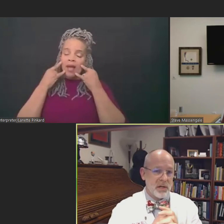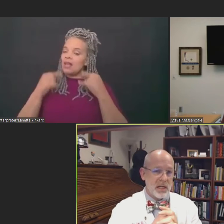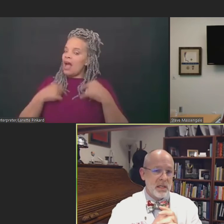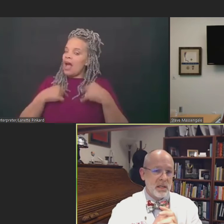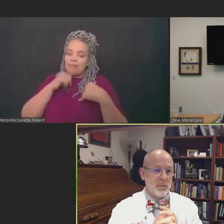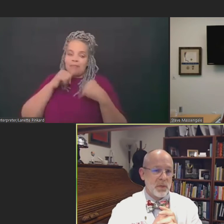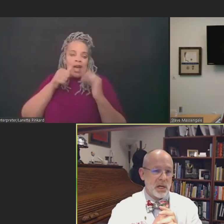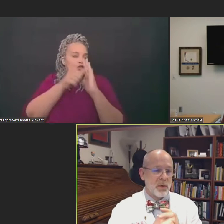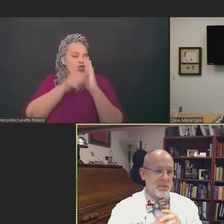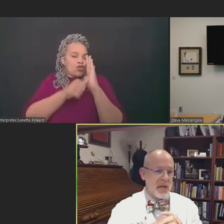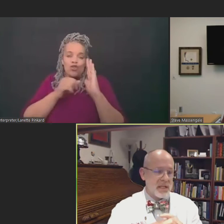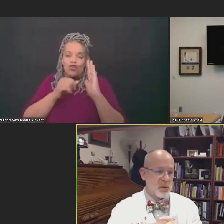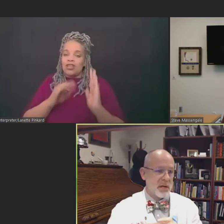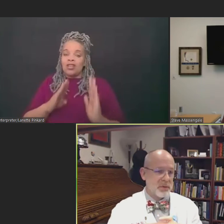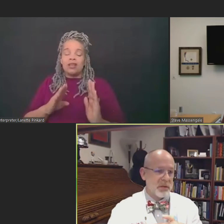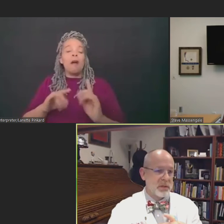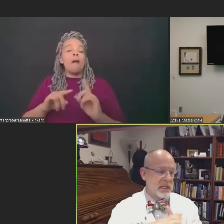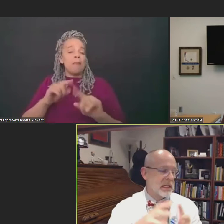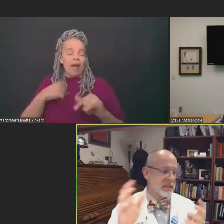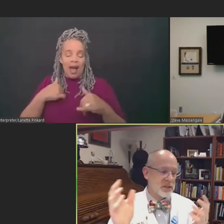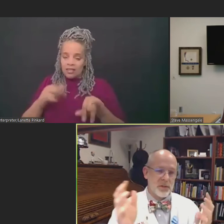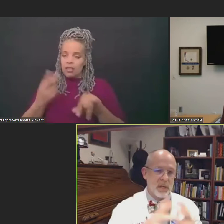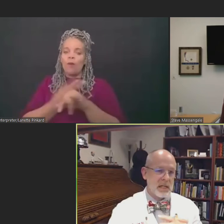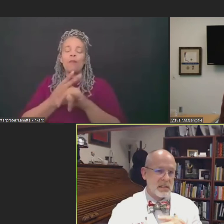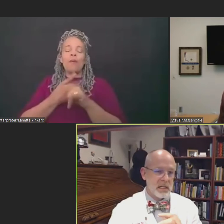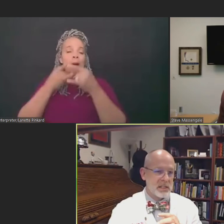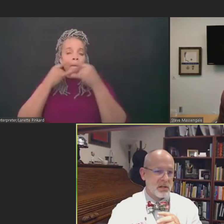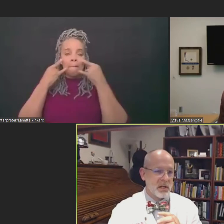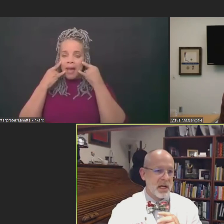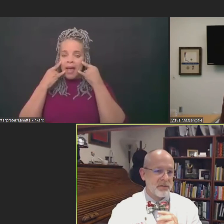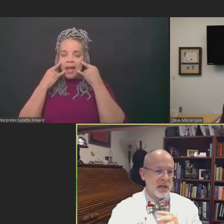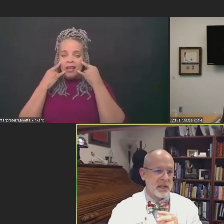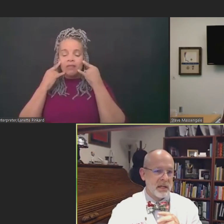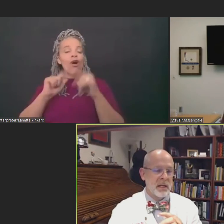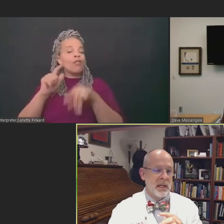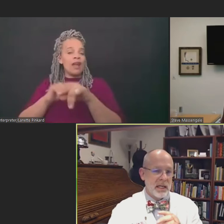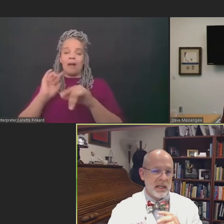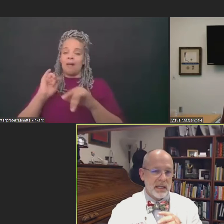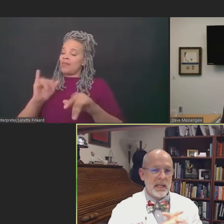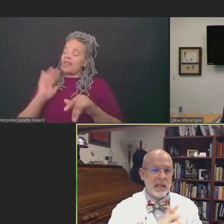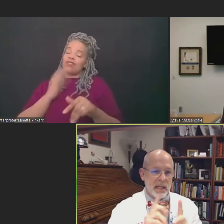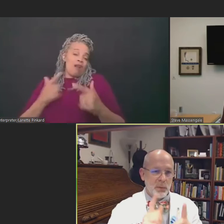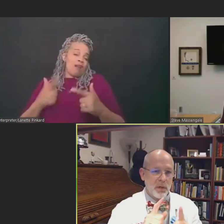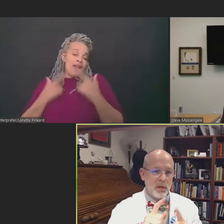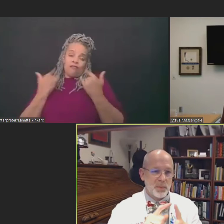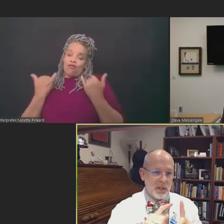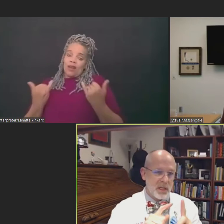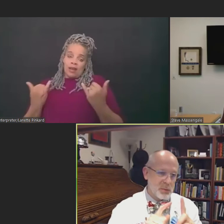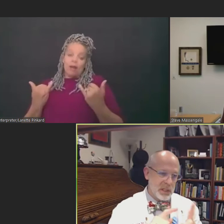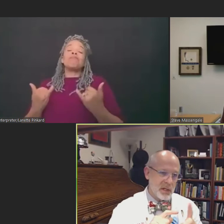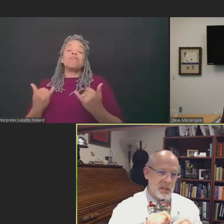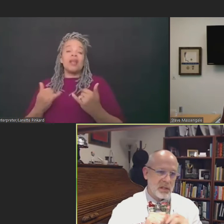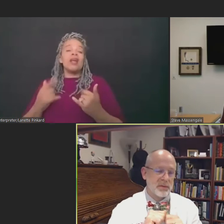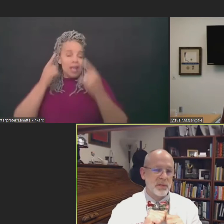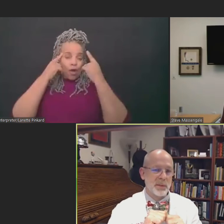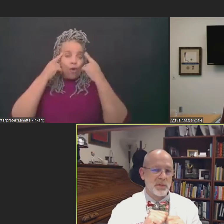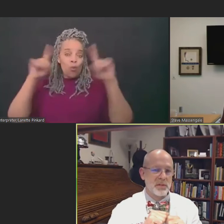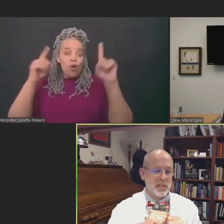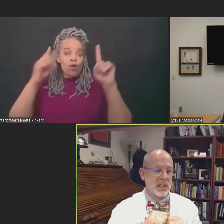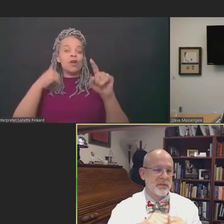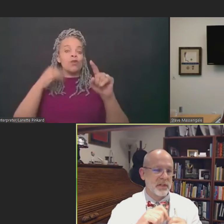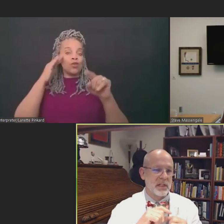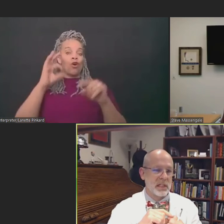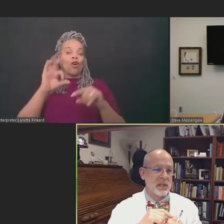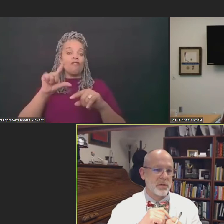by trade, but I wear a mask quite frequently, and it's our life right now. And again, it works because we know that our flu numbers